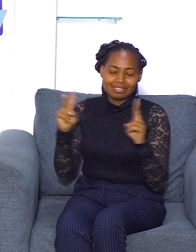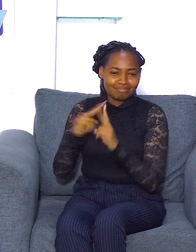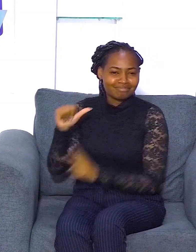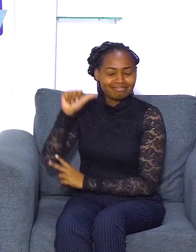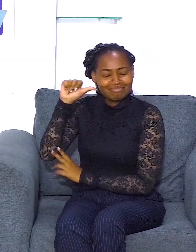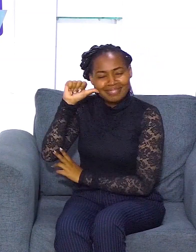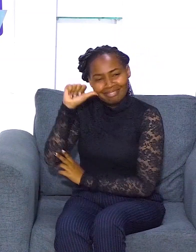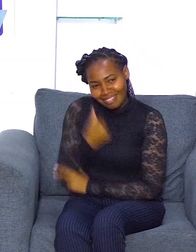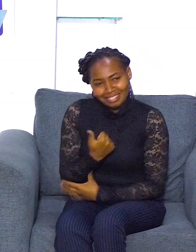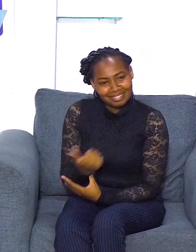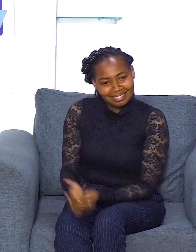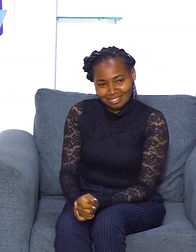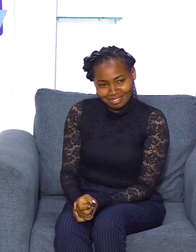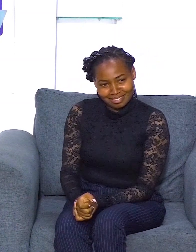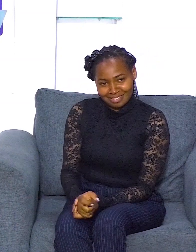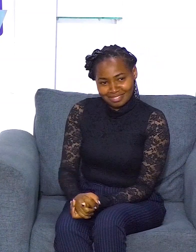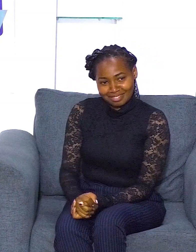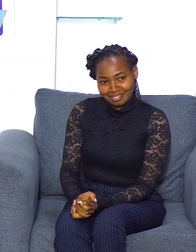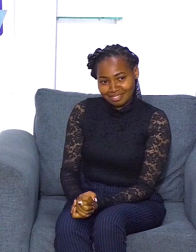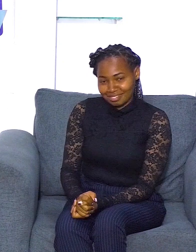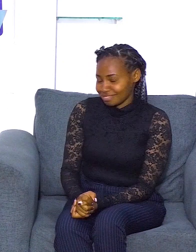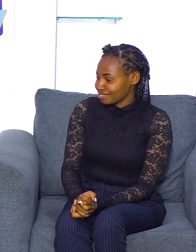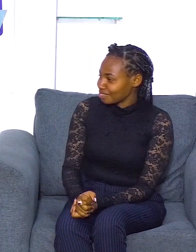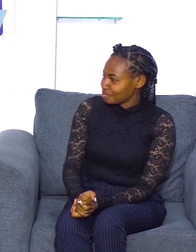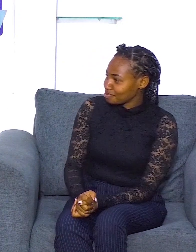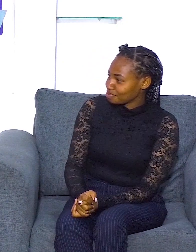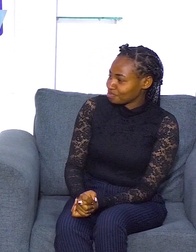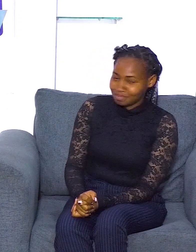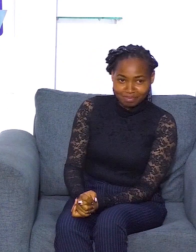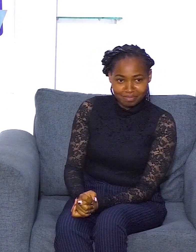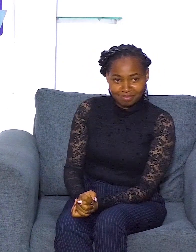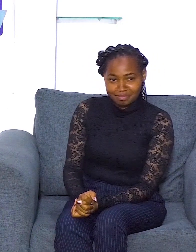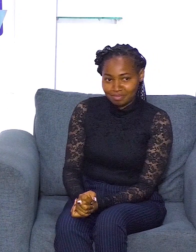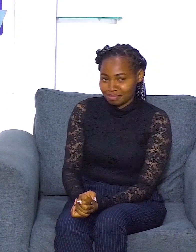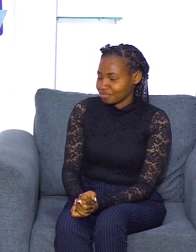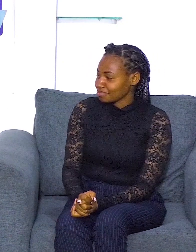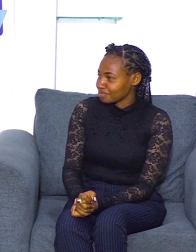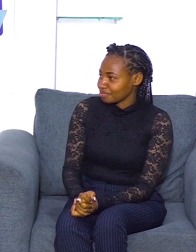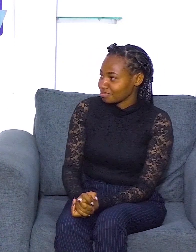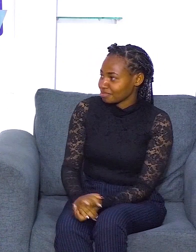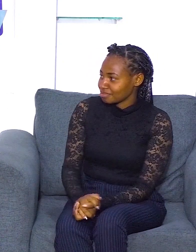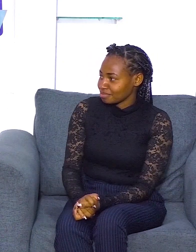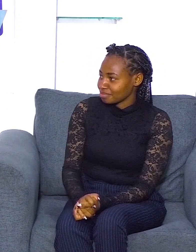Because your scripts are always very interesting and very nice. How do you come up with the idea?